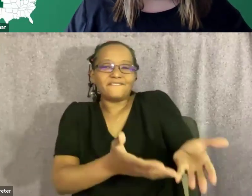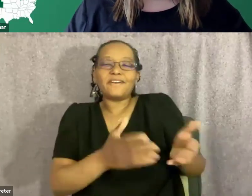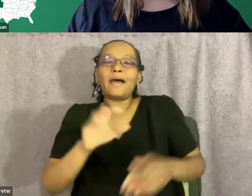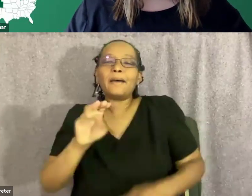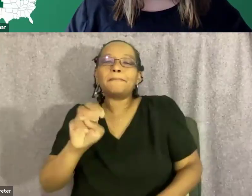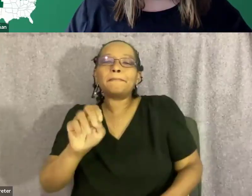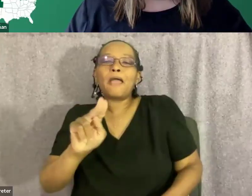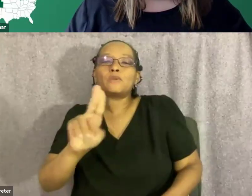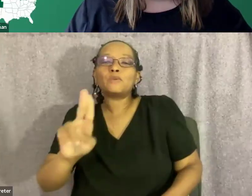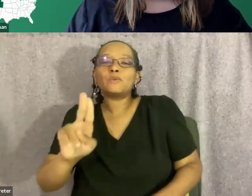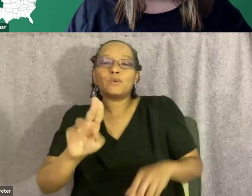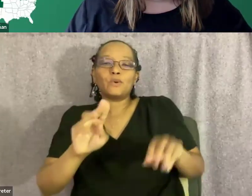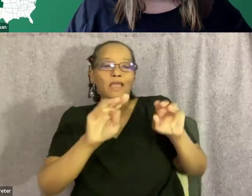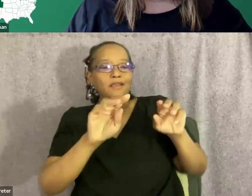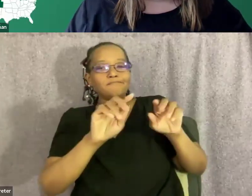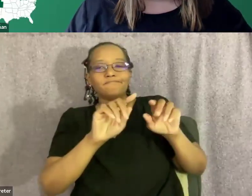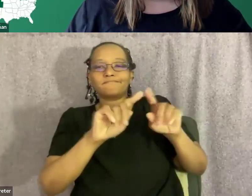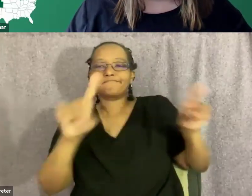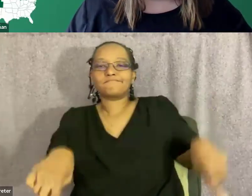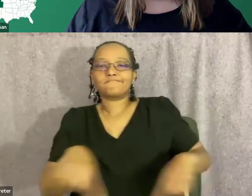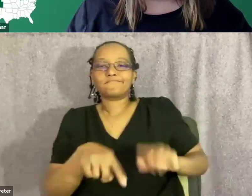people asking for very individualized,